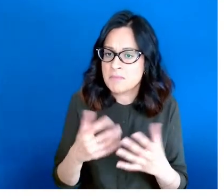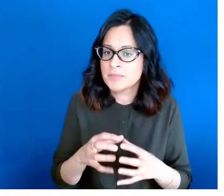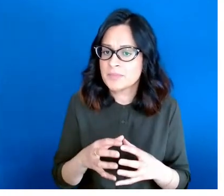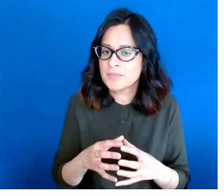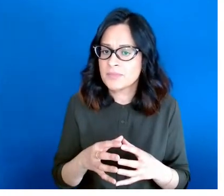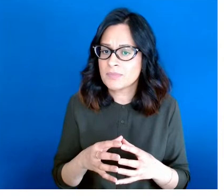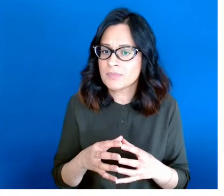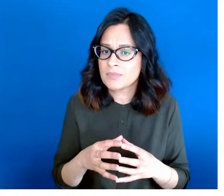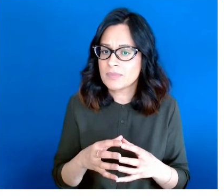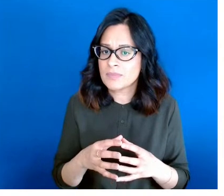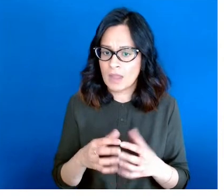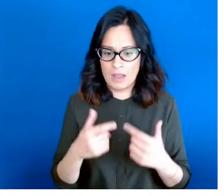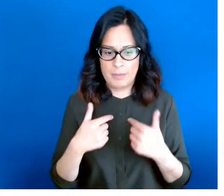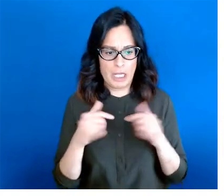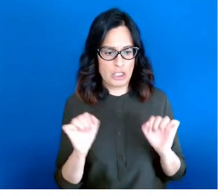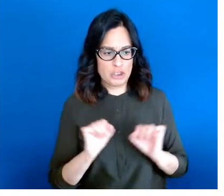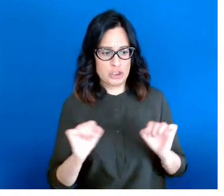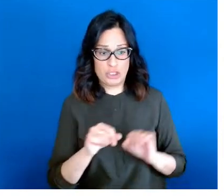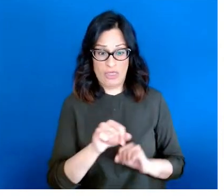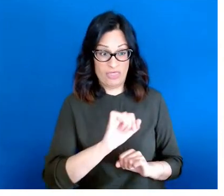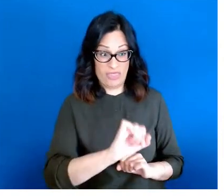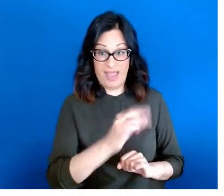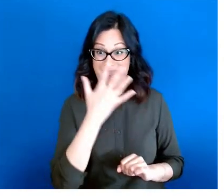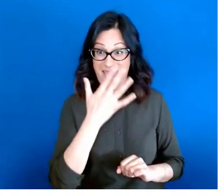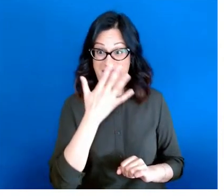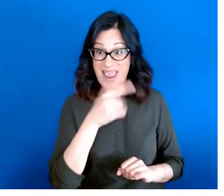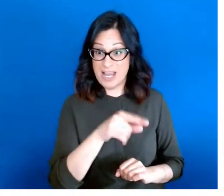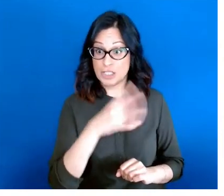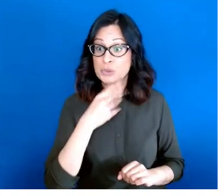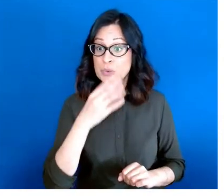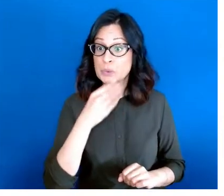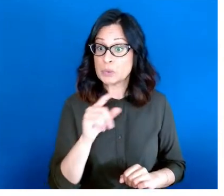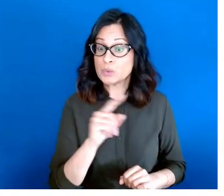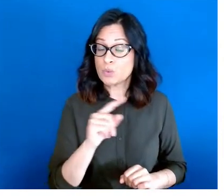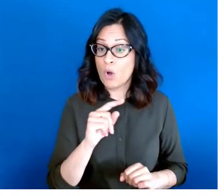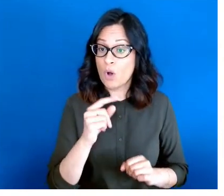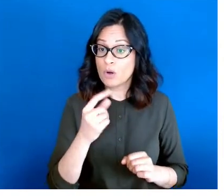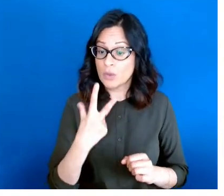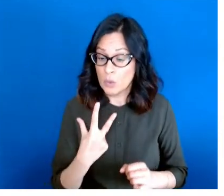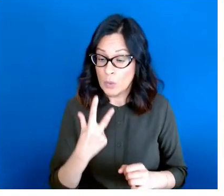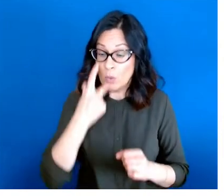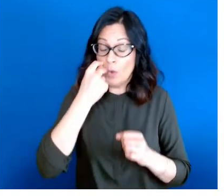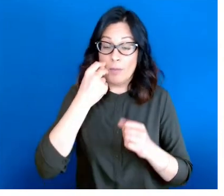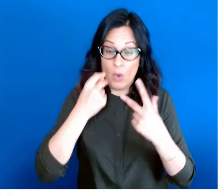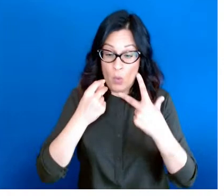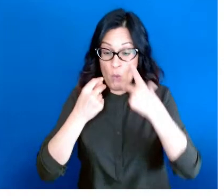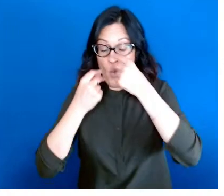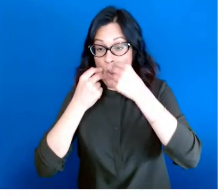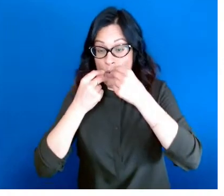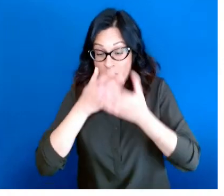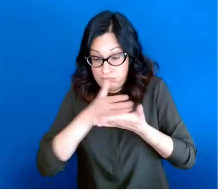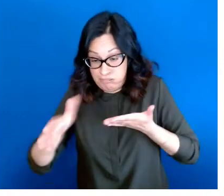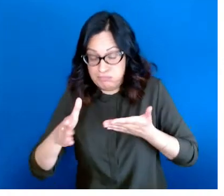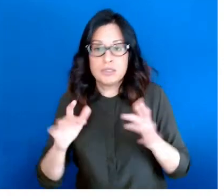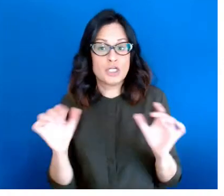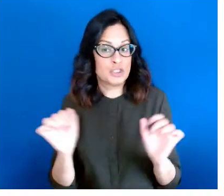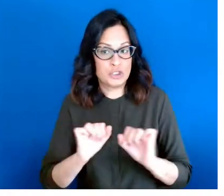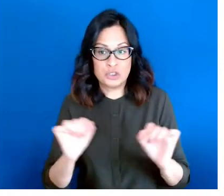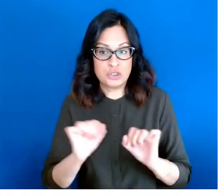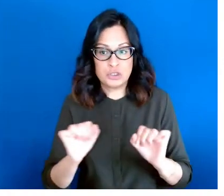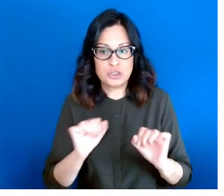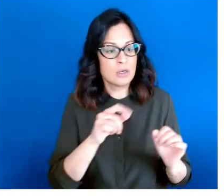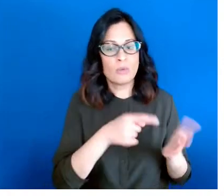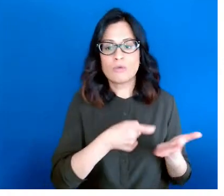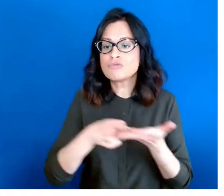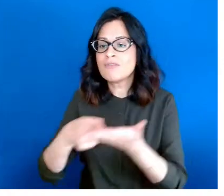I've not had kids that age using nasal douching. And I would love to refer that question to